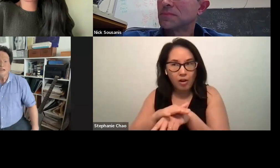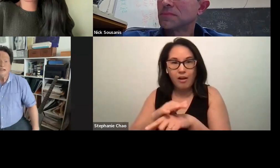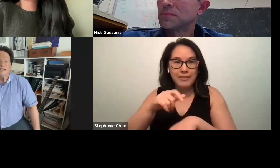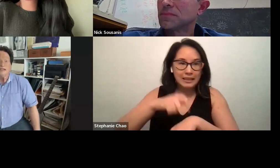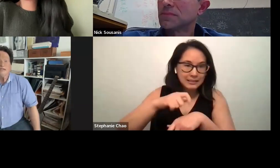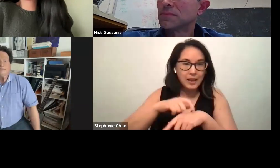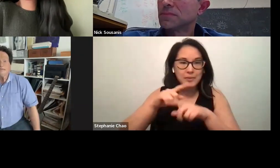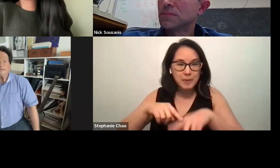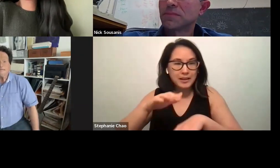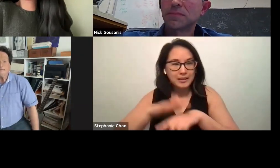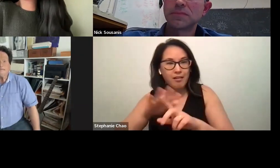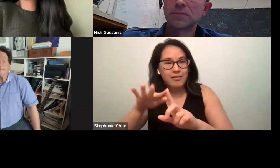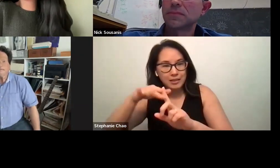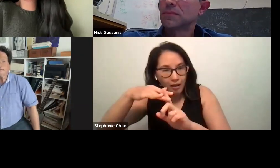content.